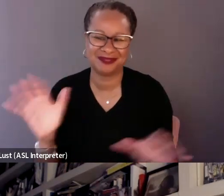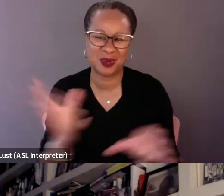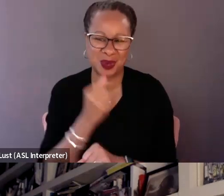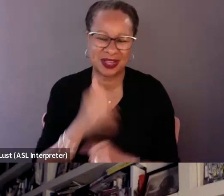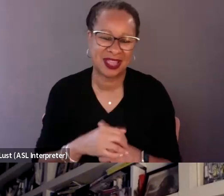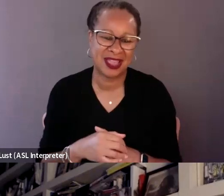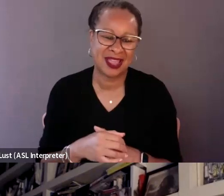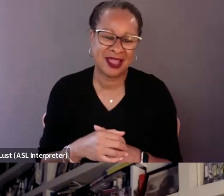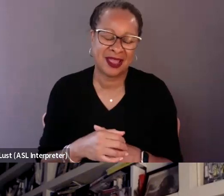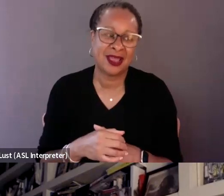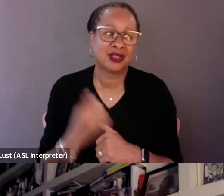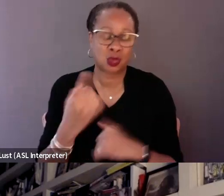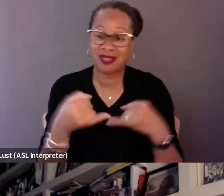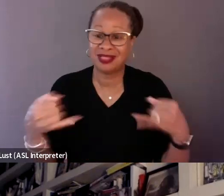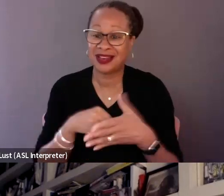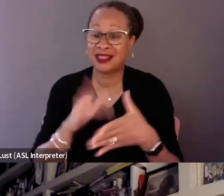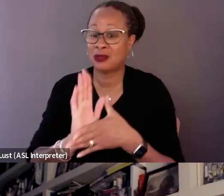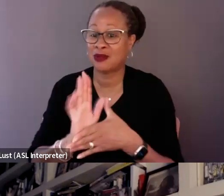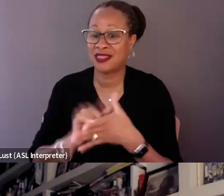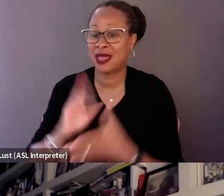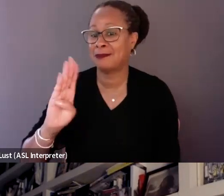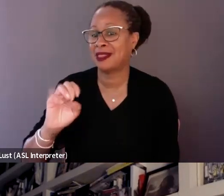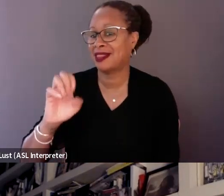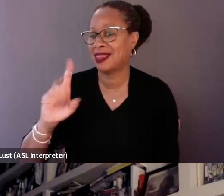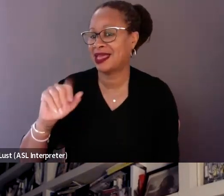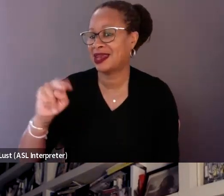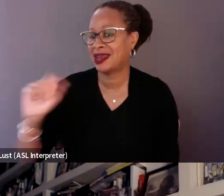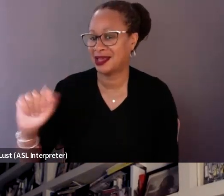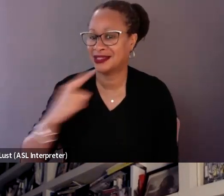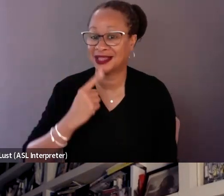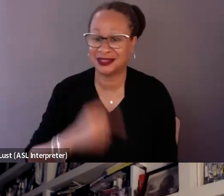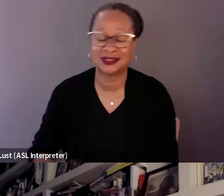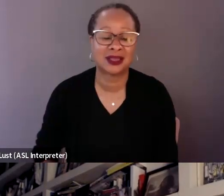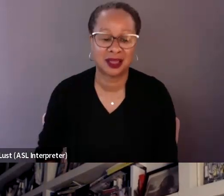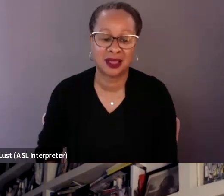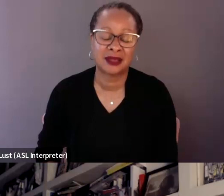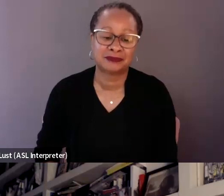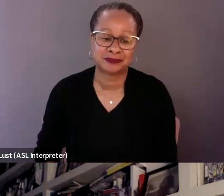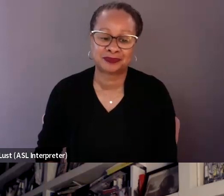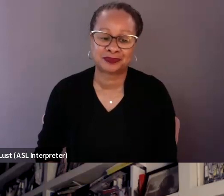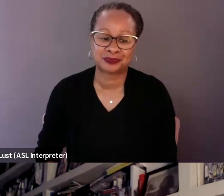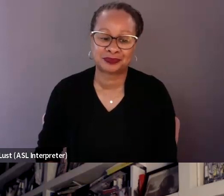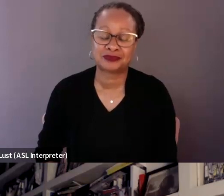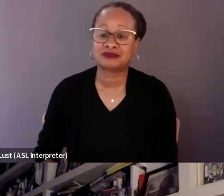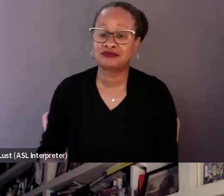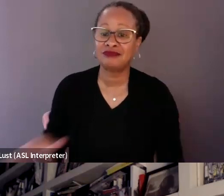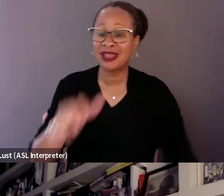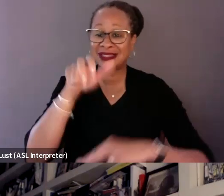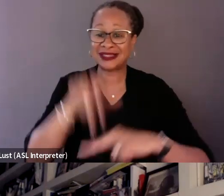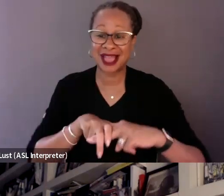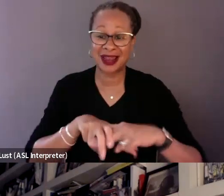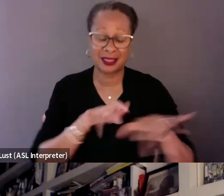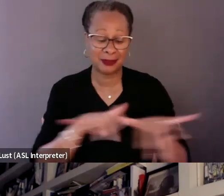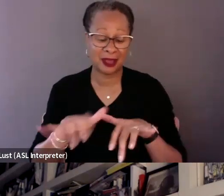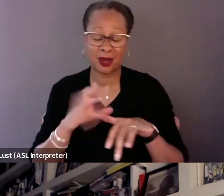You know, there's a line in the movie that Milena says, she says, he sat at the piano and the world stopped. And I'm